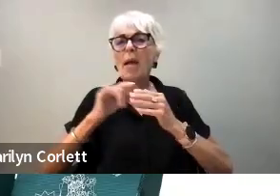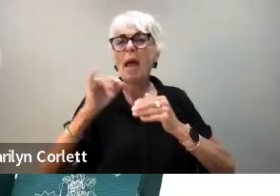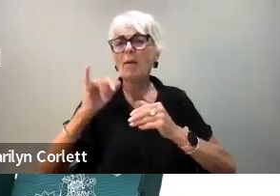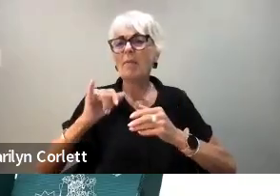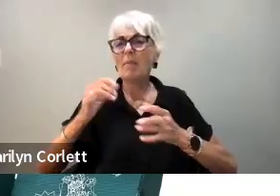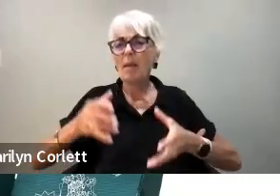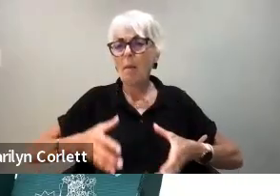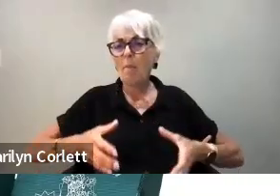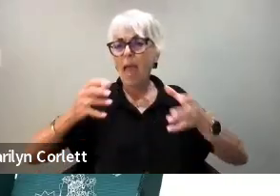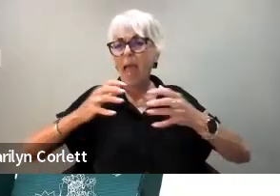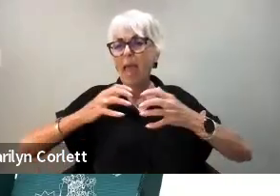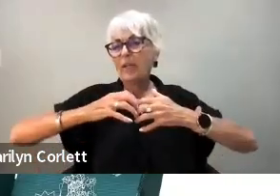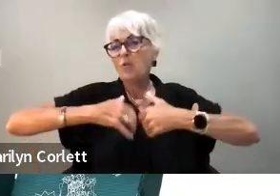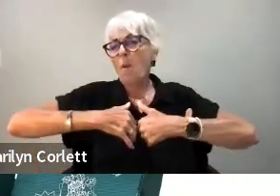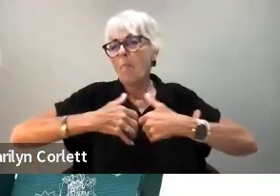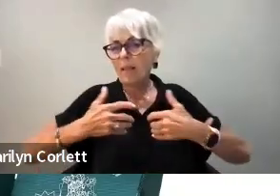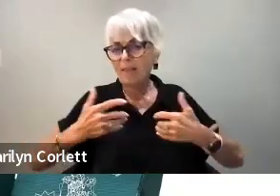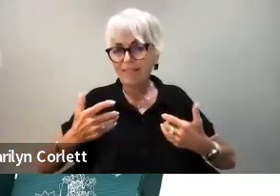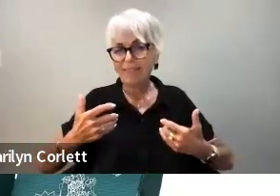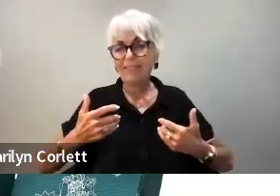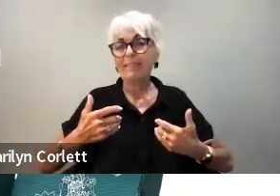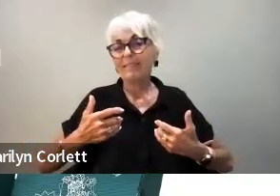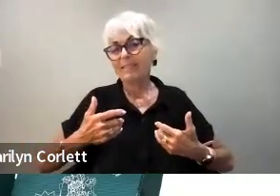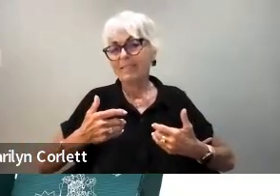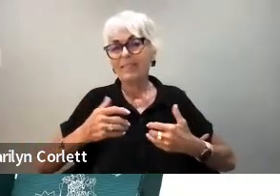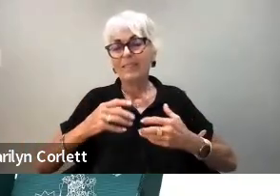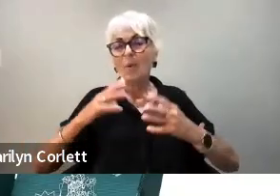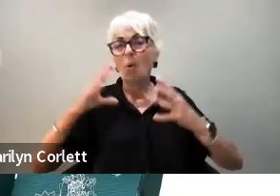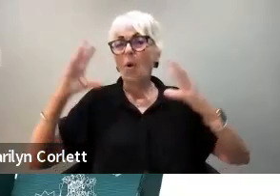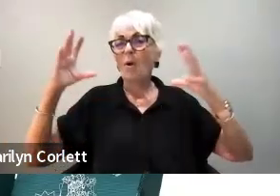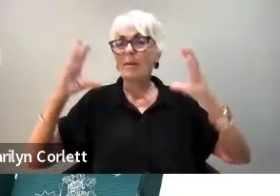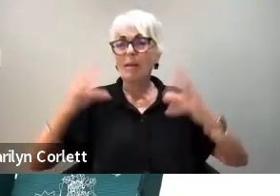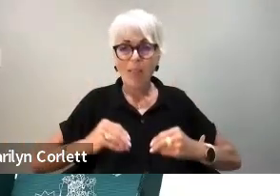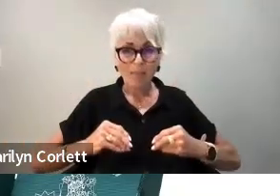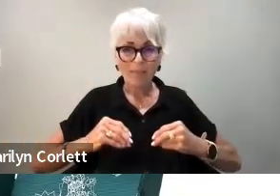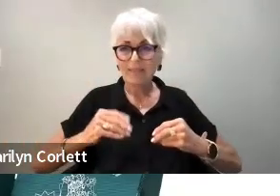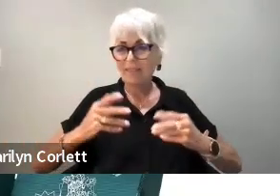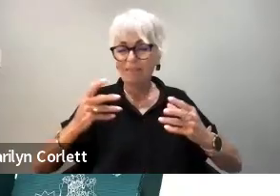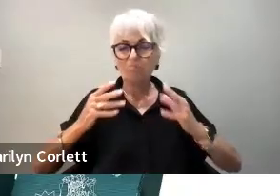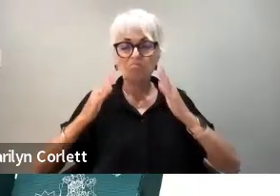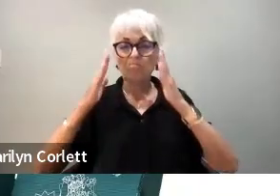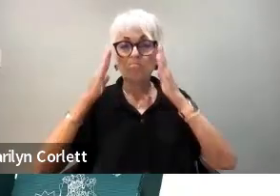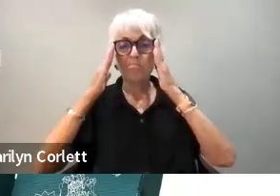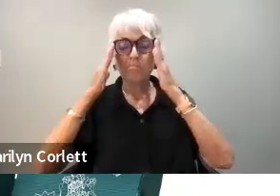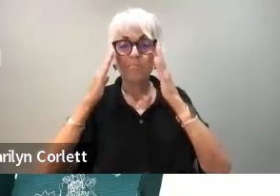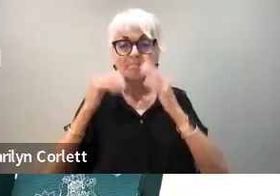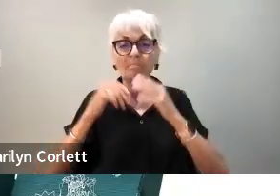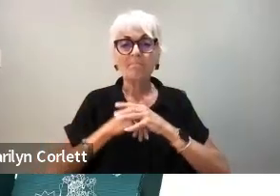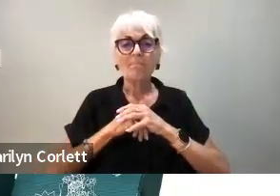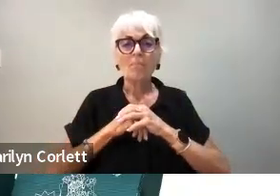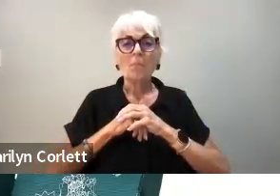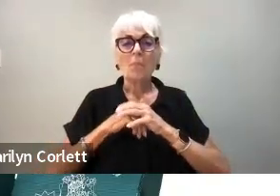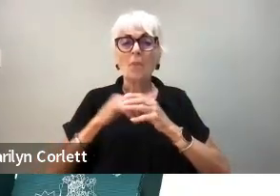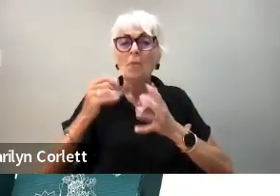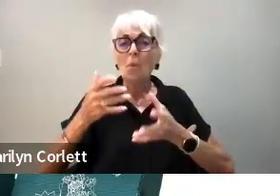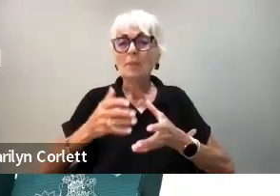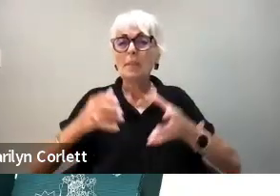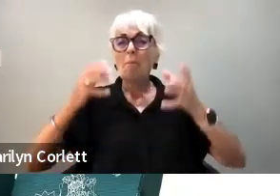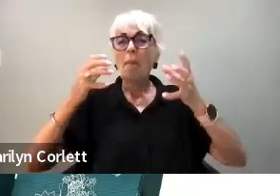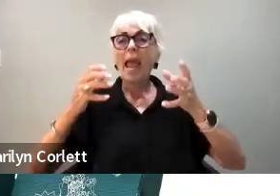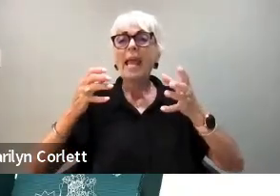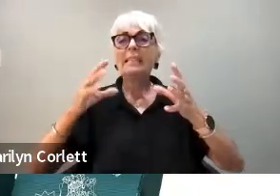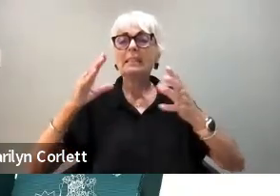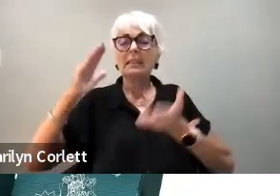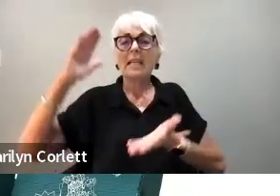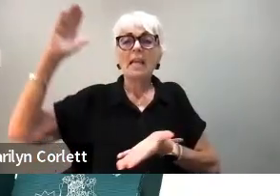or you know, it collapsing on you or whatever. And these bags also collapse